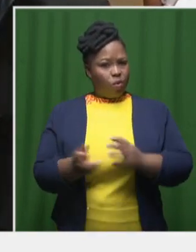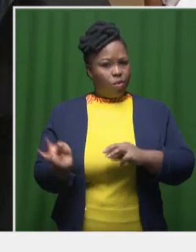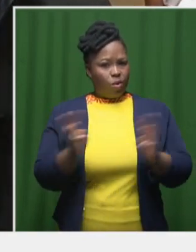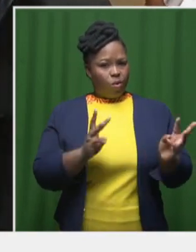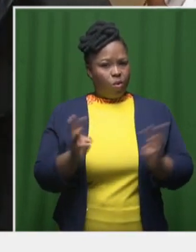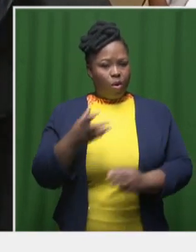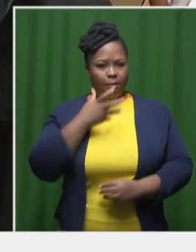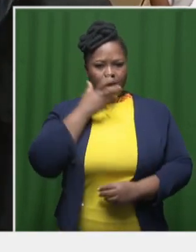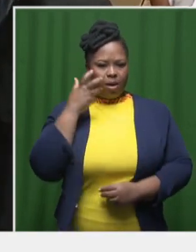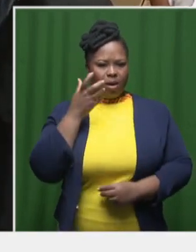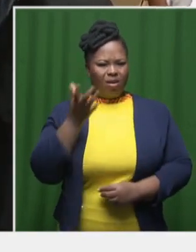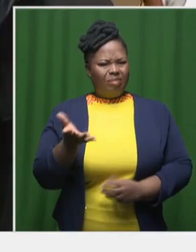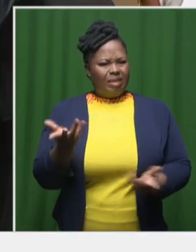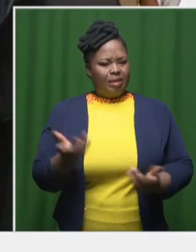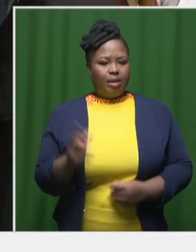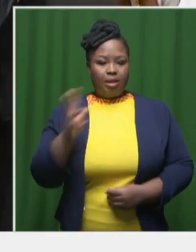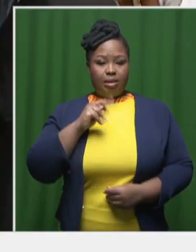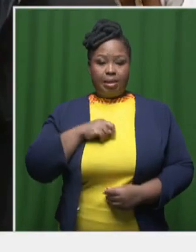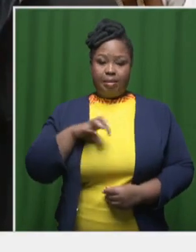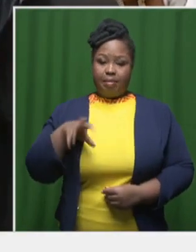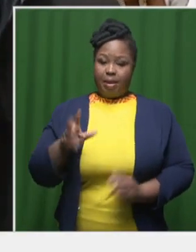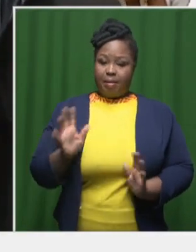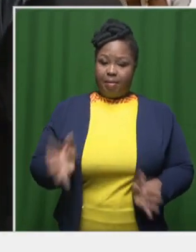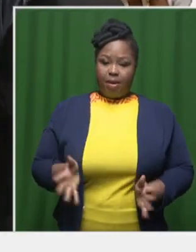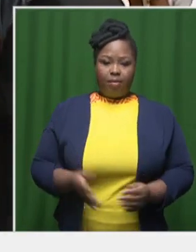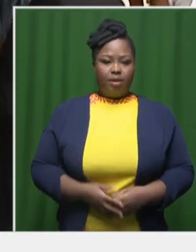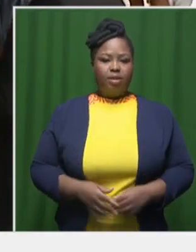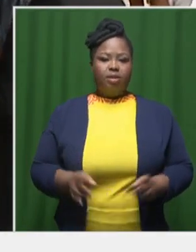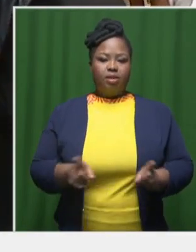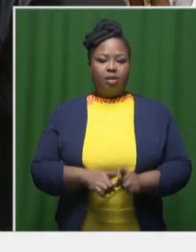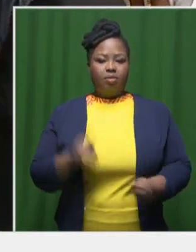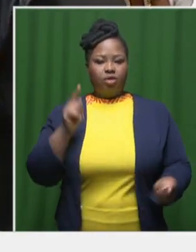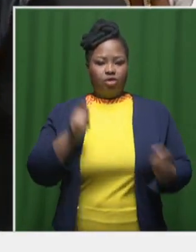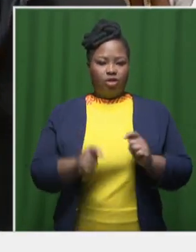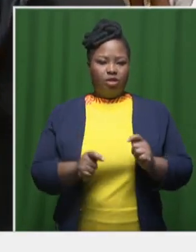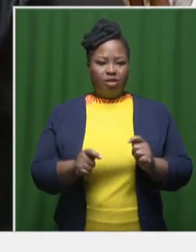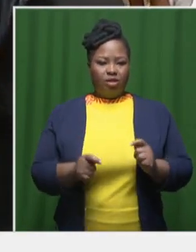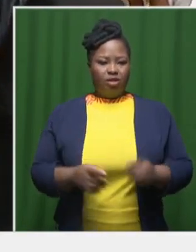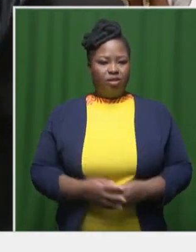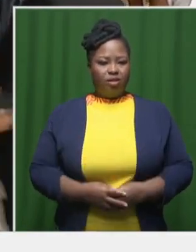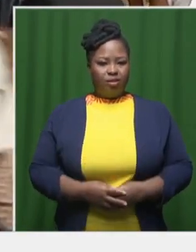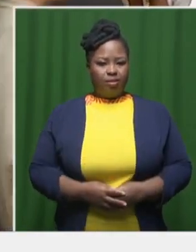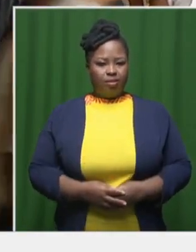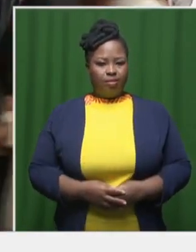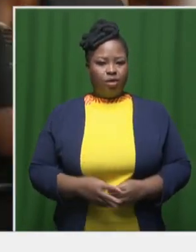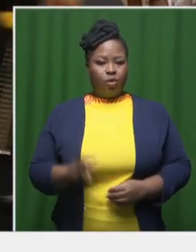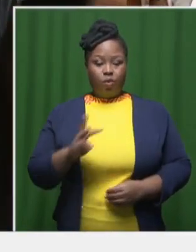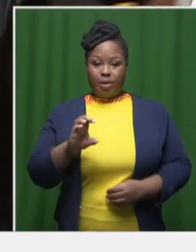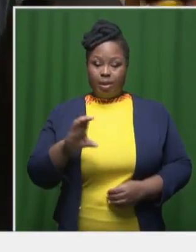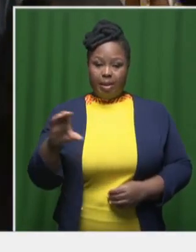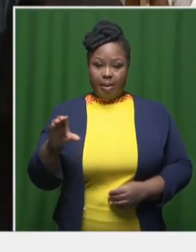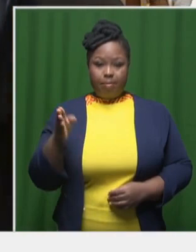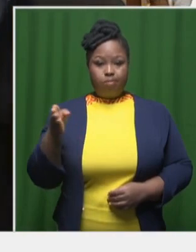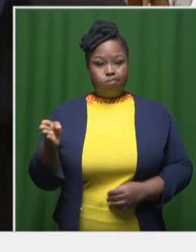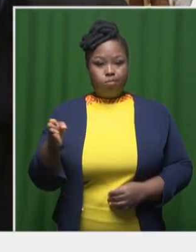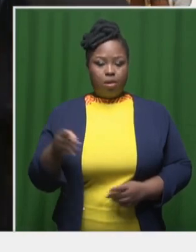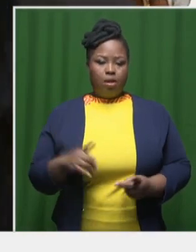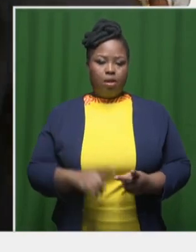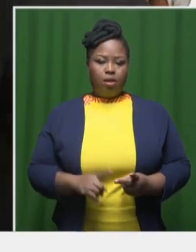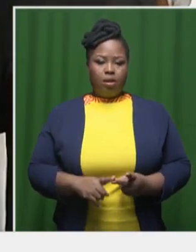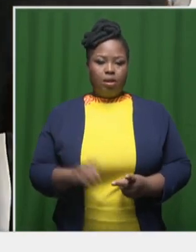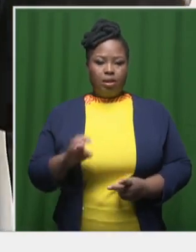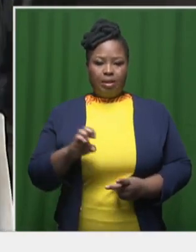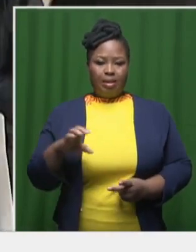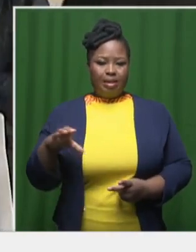it's not only in KZN. We've also seen weather patterns changing in the Western Cape as well as